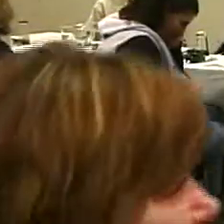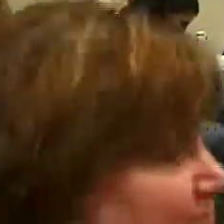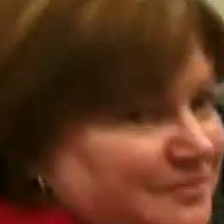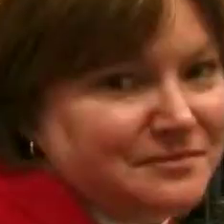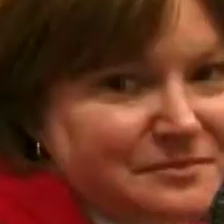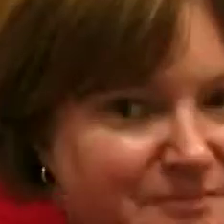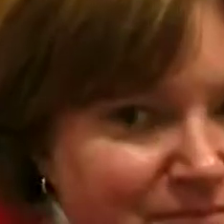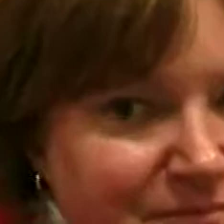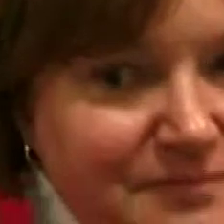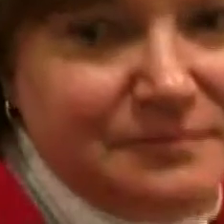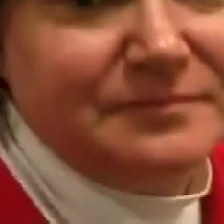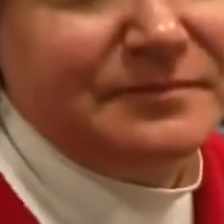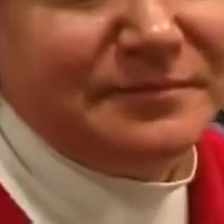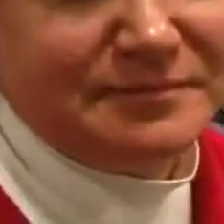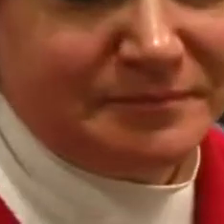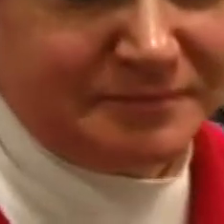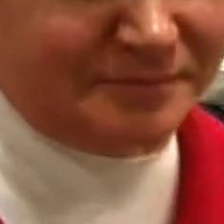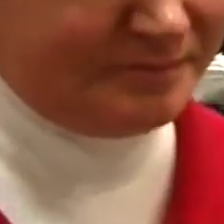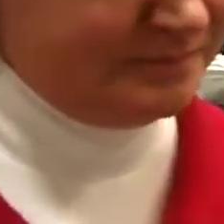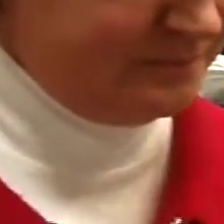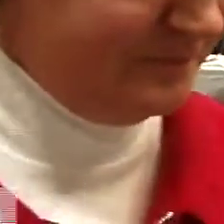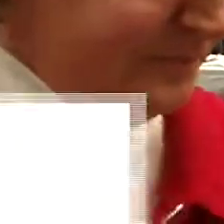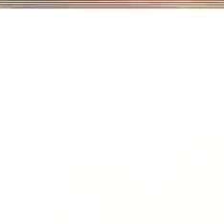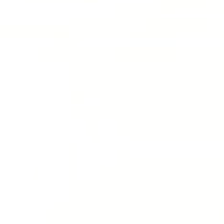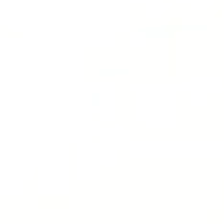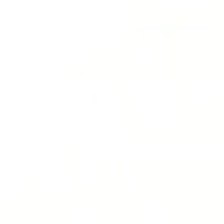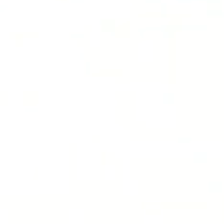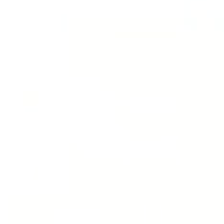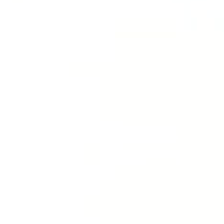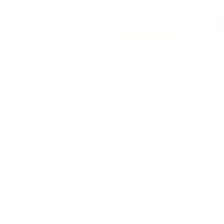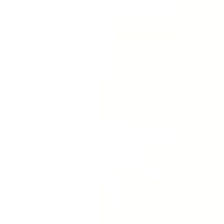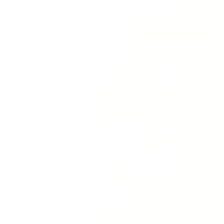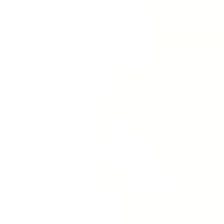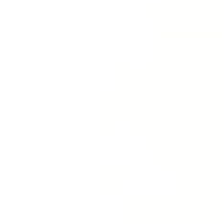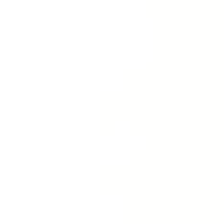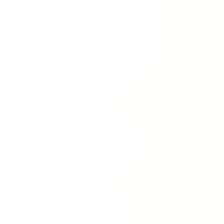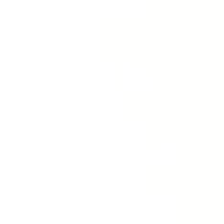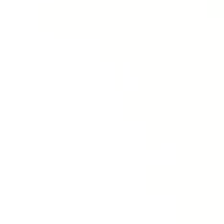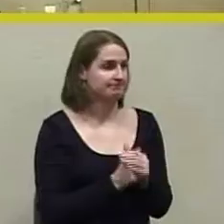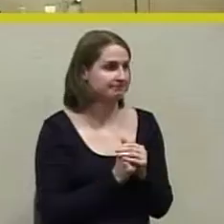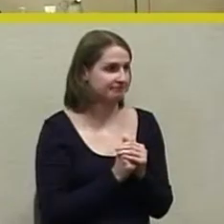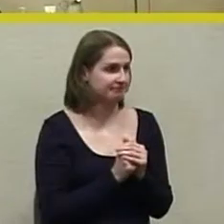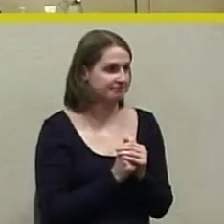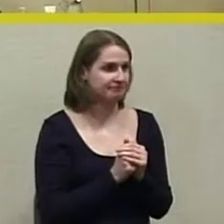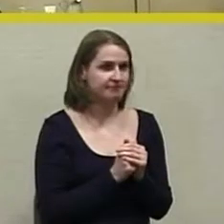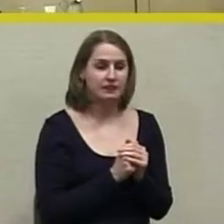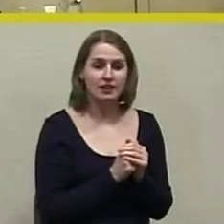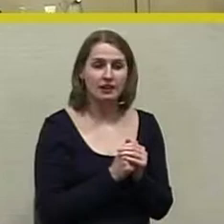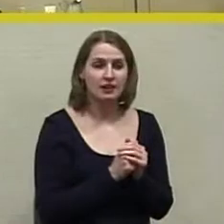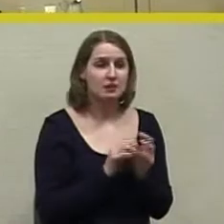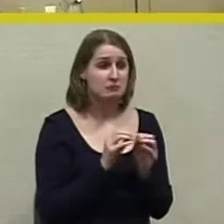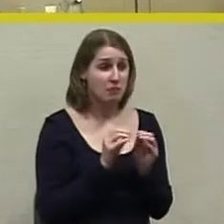is the checklist? It was at the back. I'm in a workshop. We're just breaking for lunch, so I wasn't able to answer the phones. What's going on? Turns.